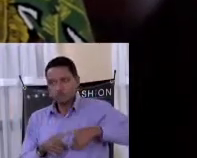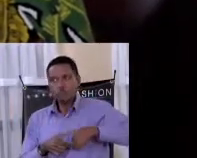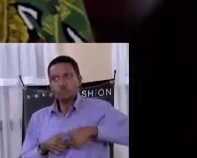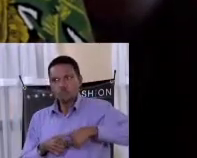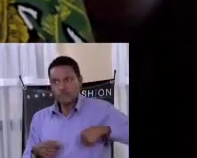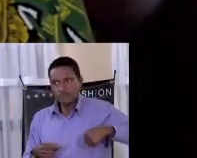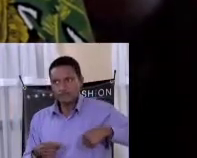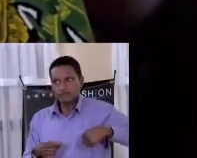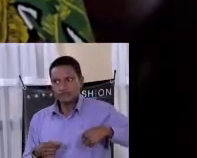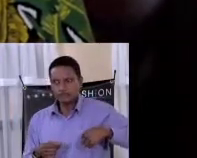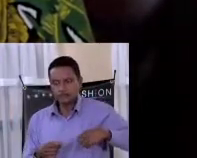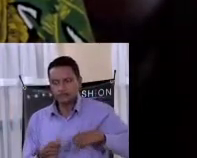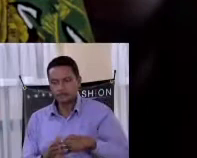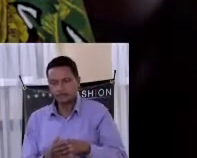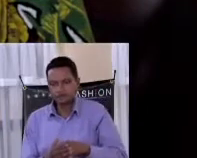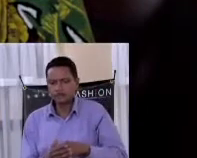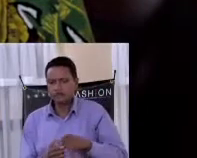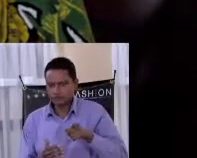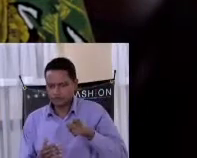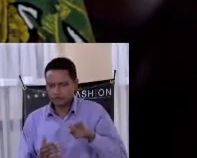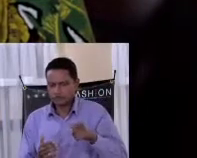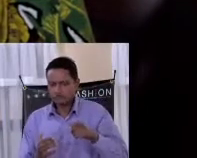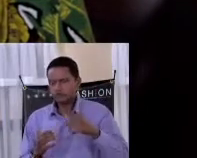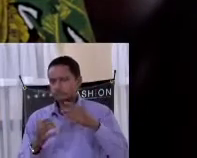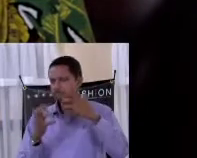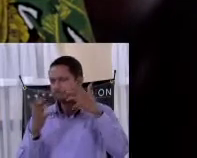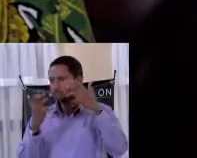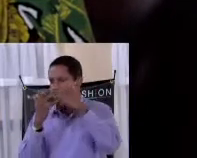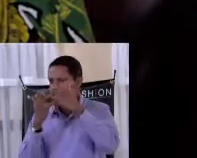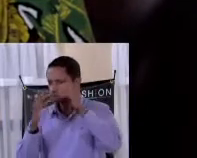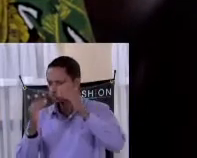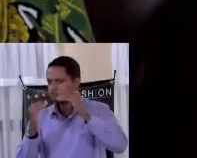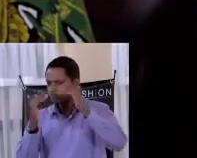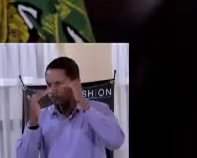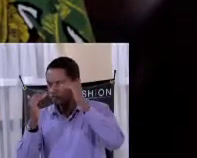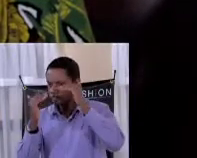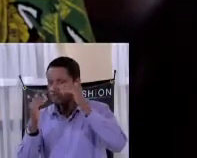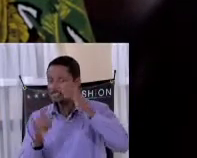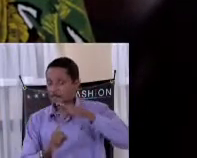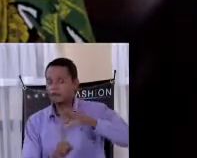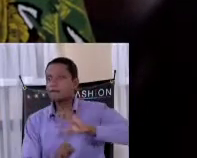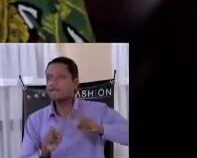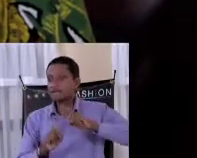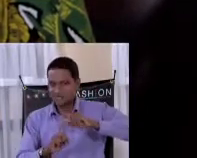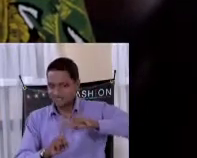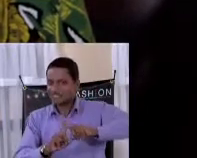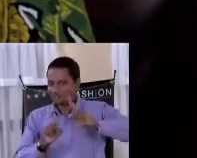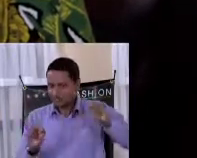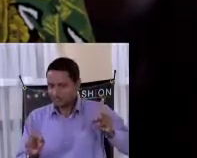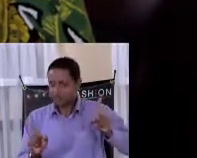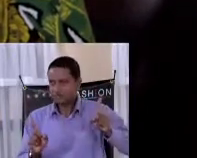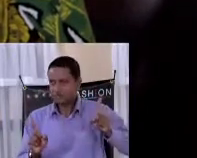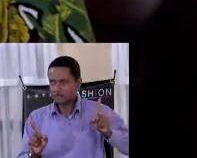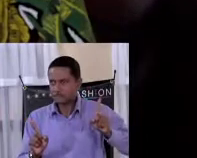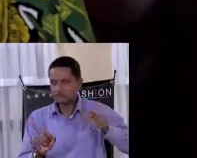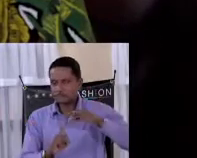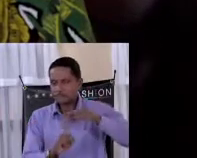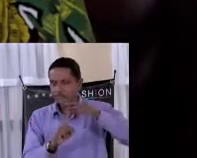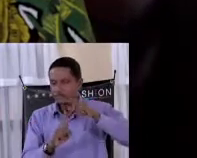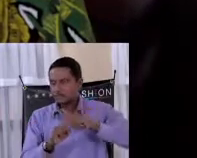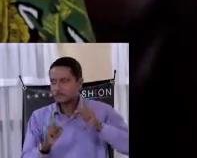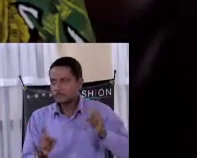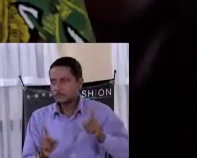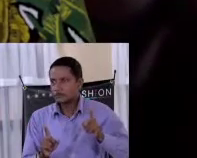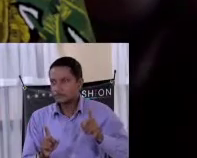particular standard, but it's unique. Yes, you also want to look at the